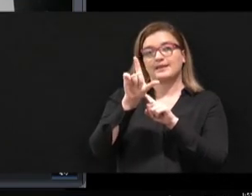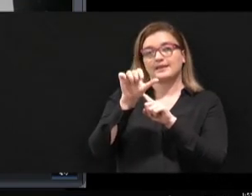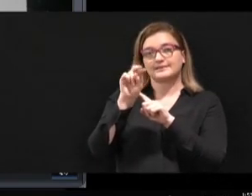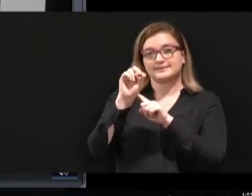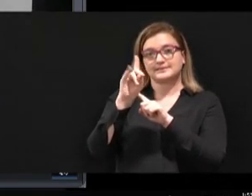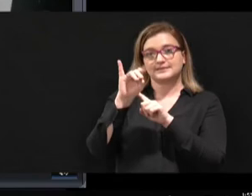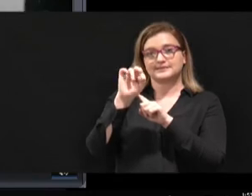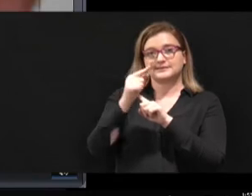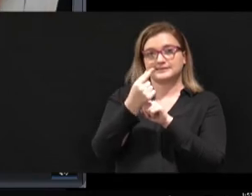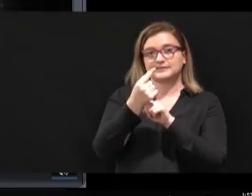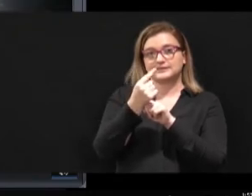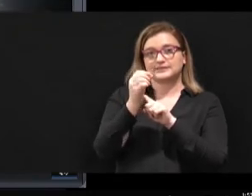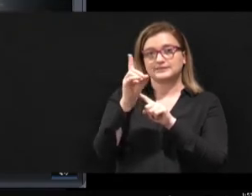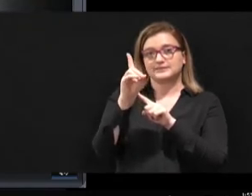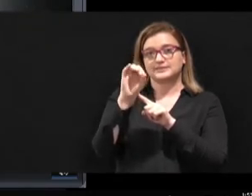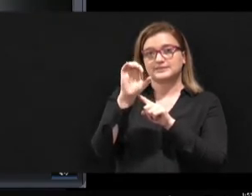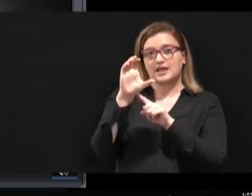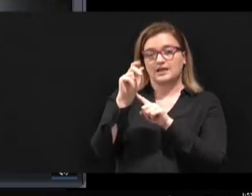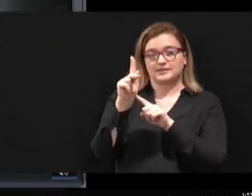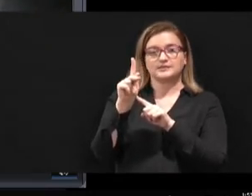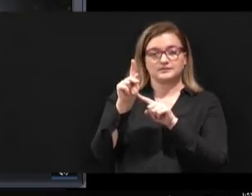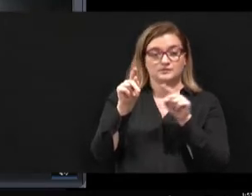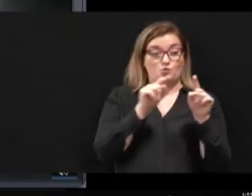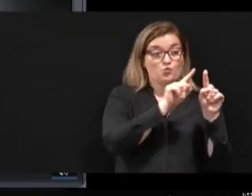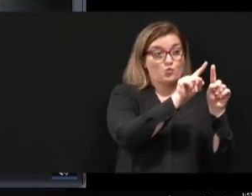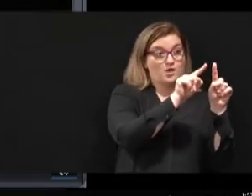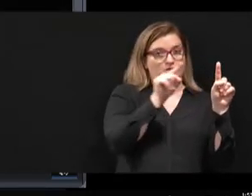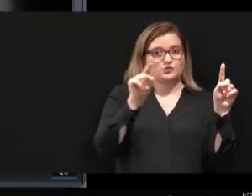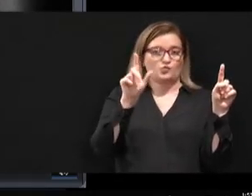basically 1 to 31 you need to get out.